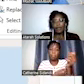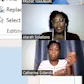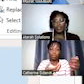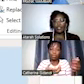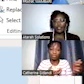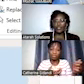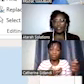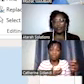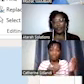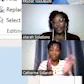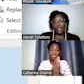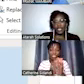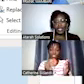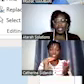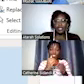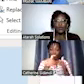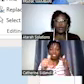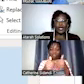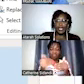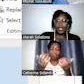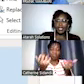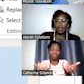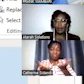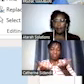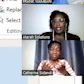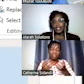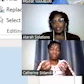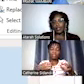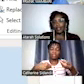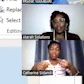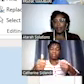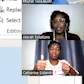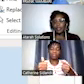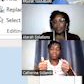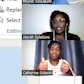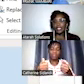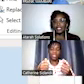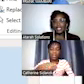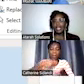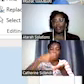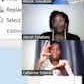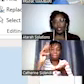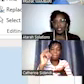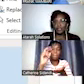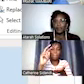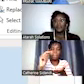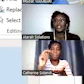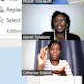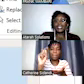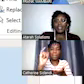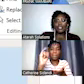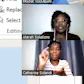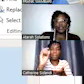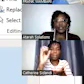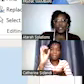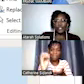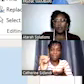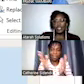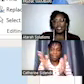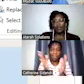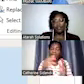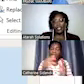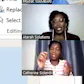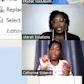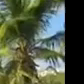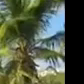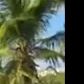needs. Pathway Solutions for your trainings. We Clean, Kapula Mintito, the Career Management Center. And of course, Atara Solutions.